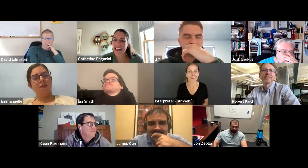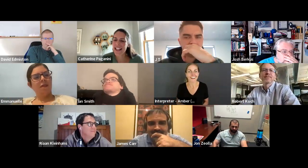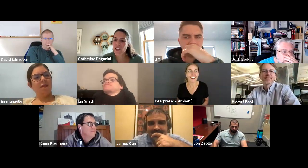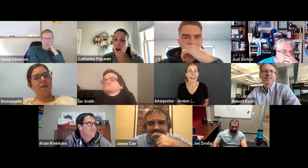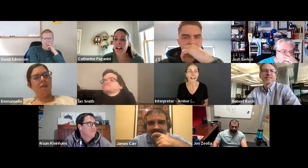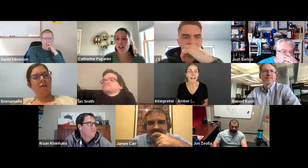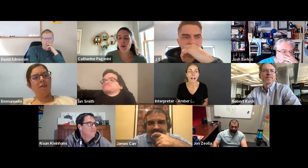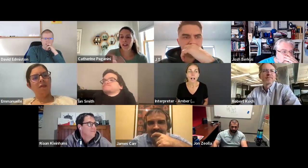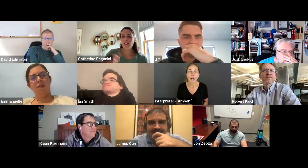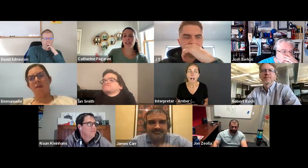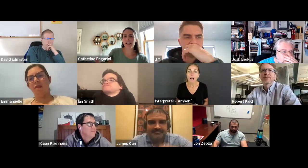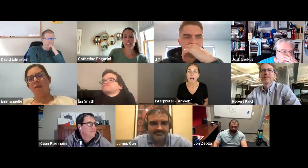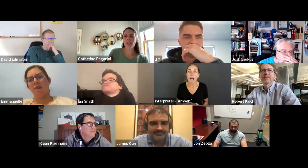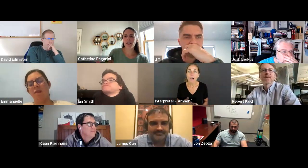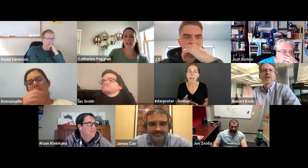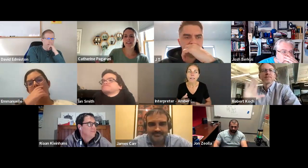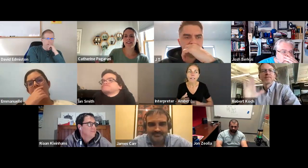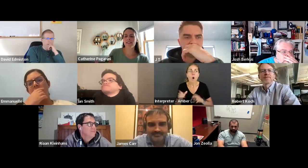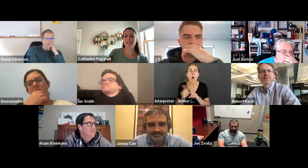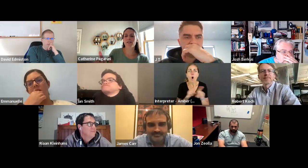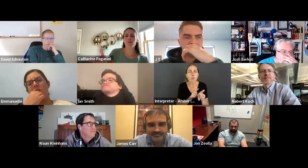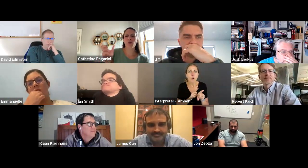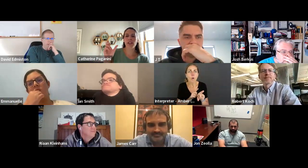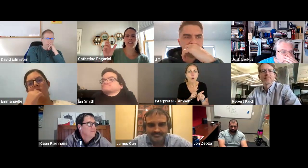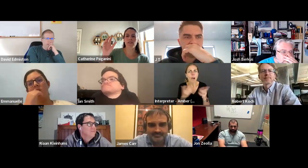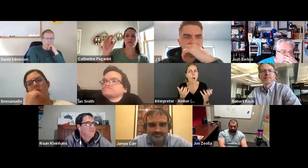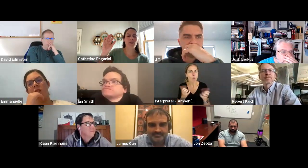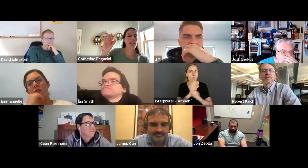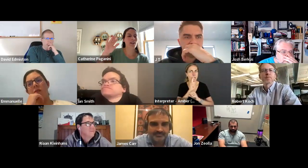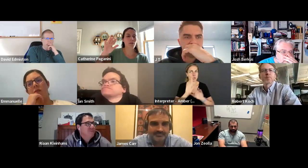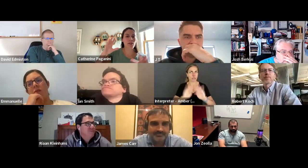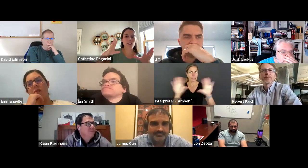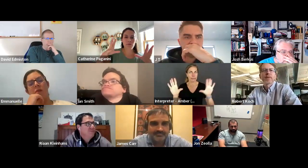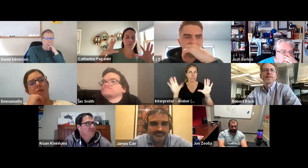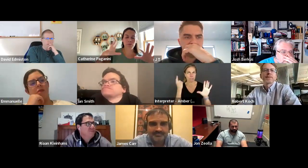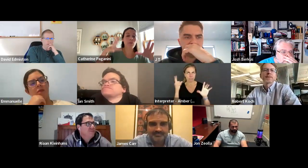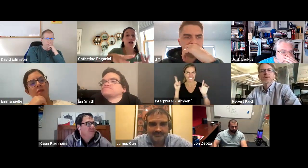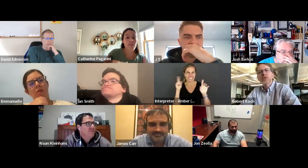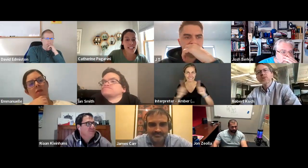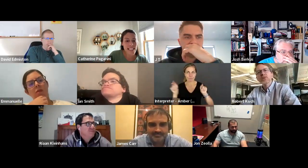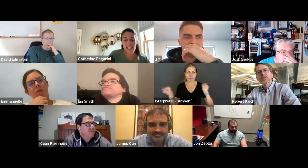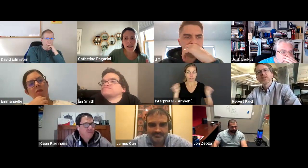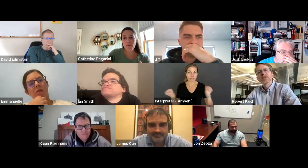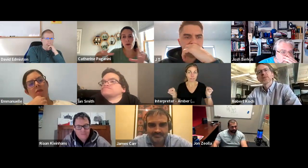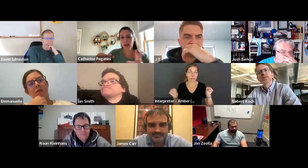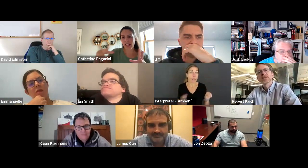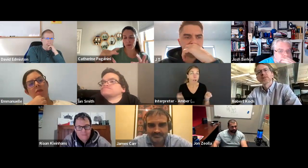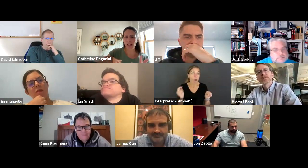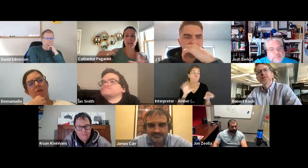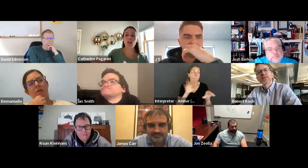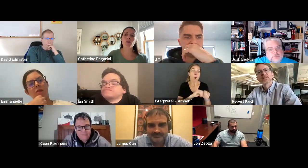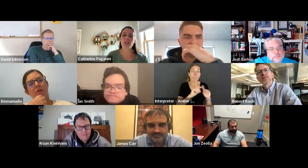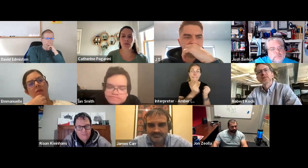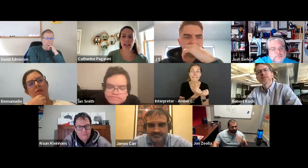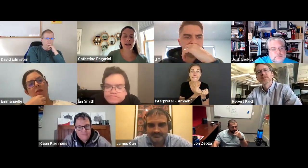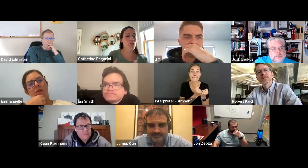And then, so I also wanted to make clear the difference between being part of the team or